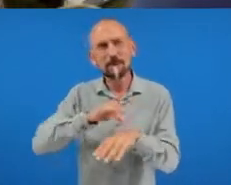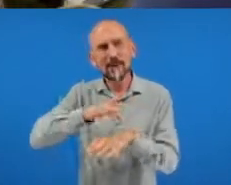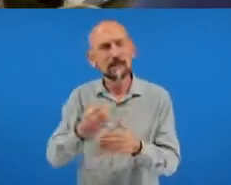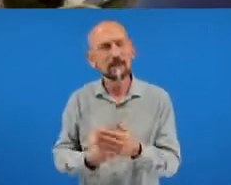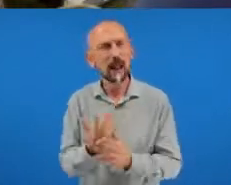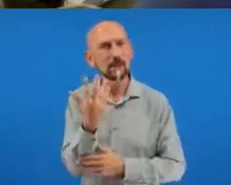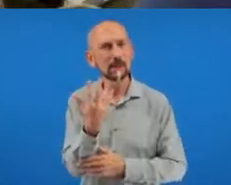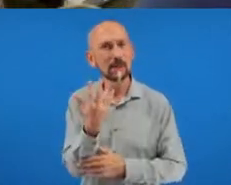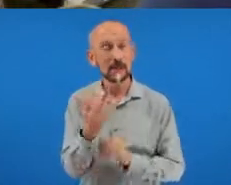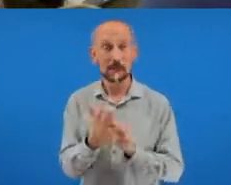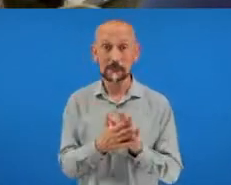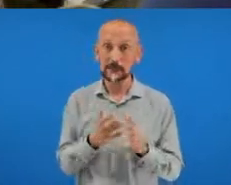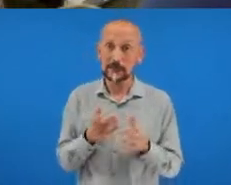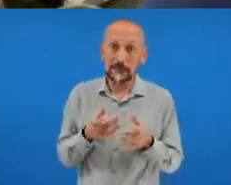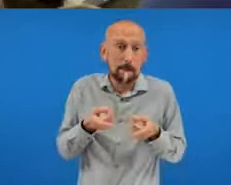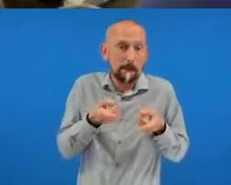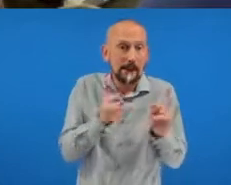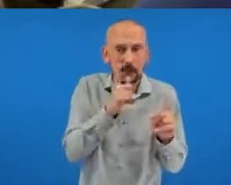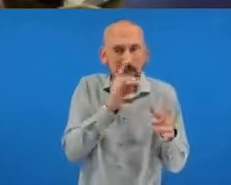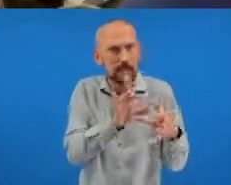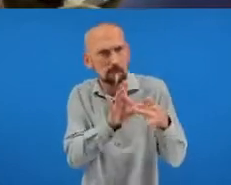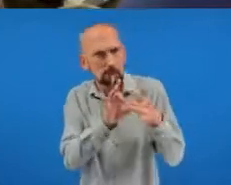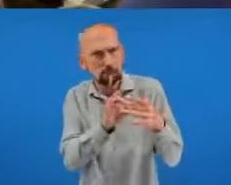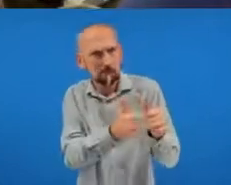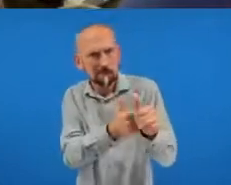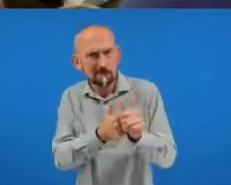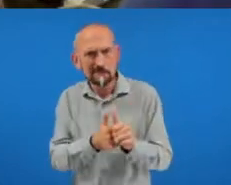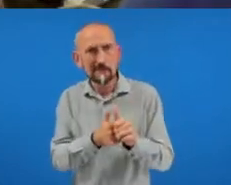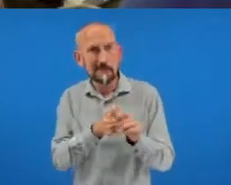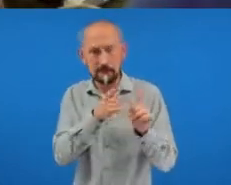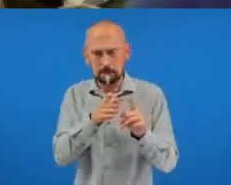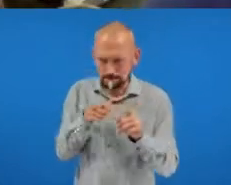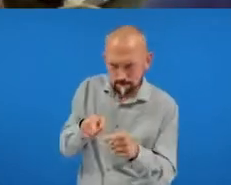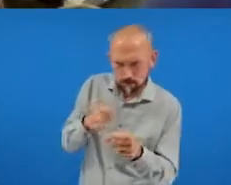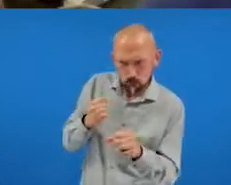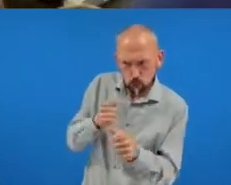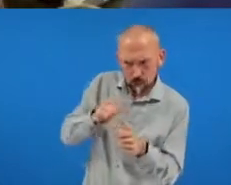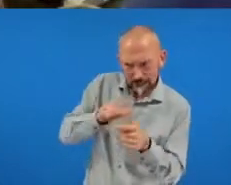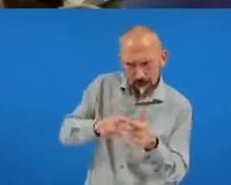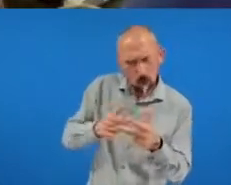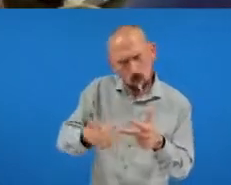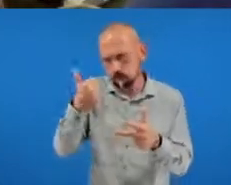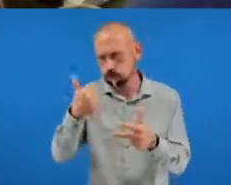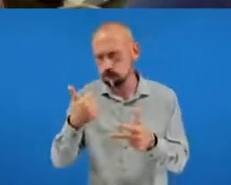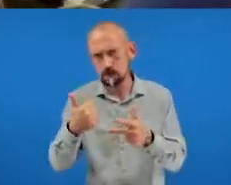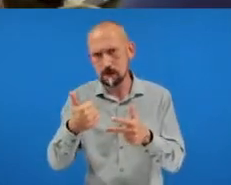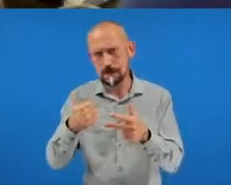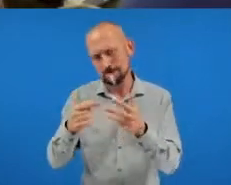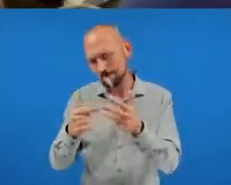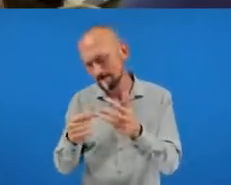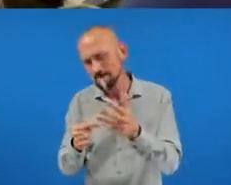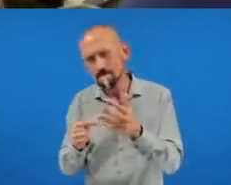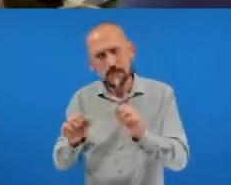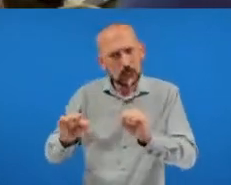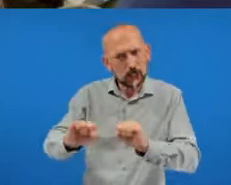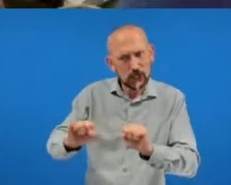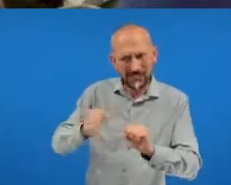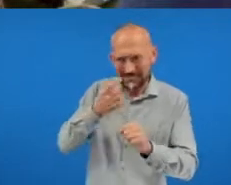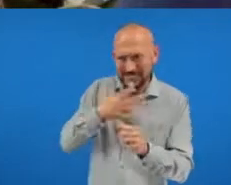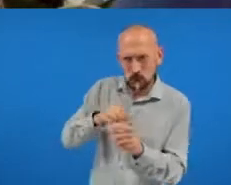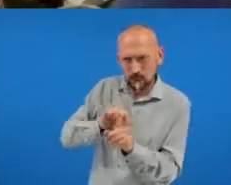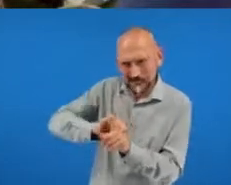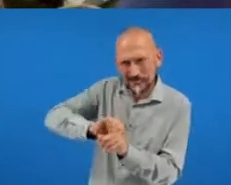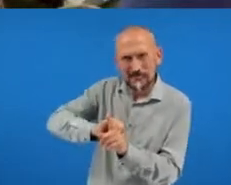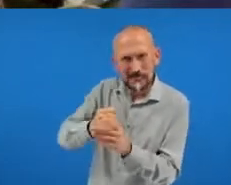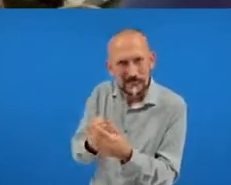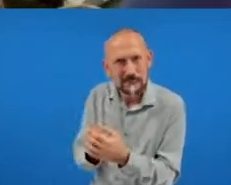you, this is what you're doing well, this is what I see that you're doing really well, and these are the bits that we could work on and strengthen.